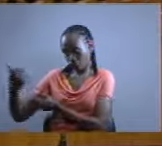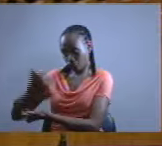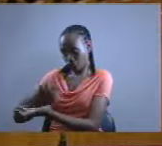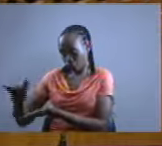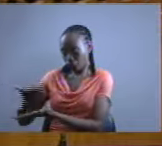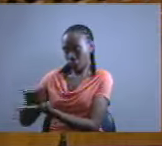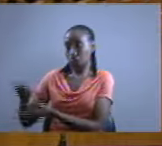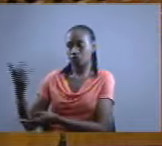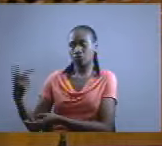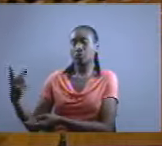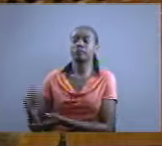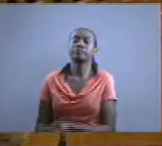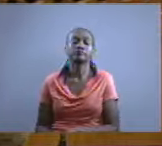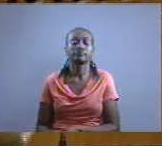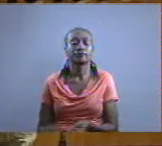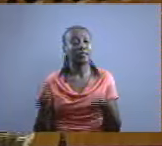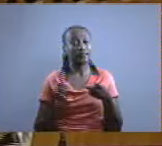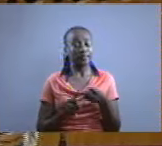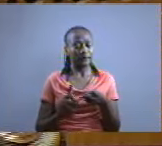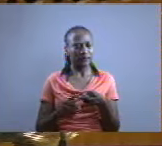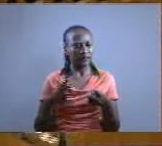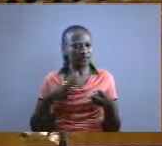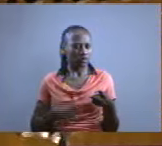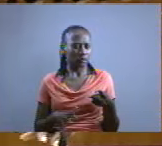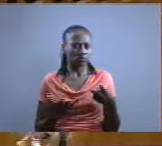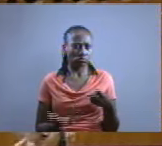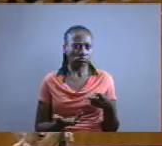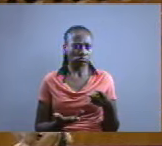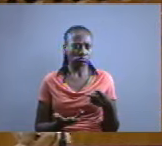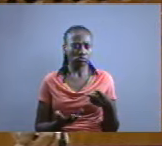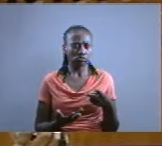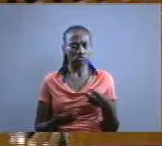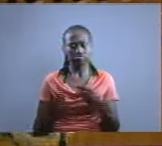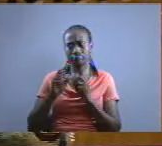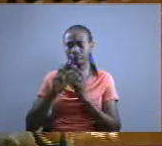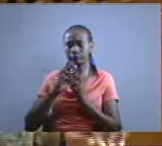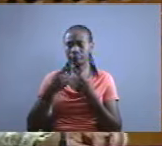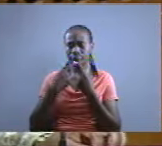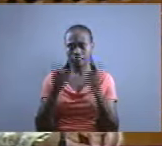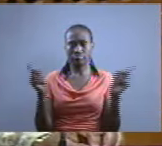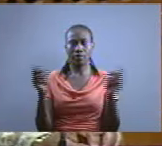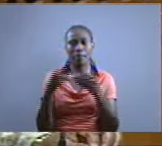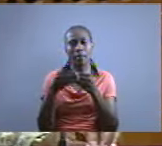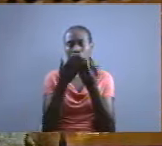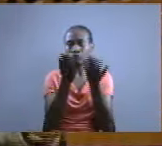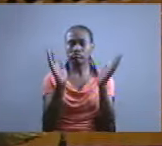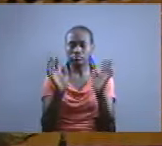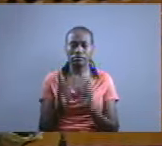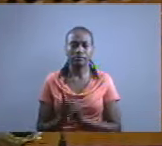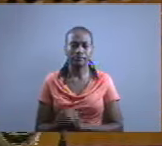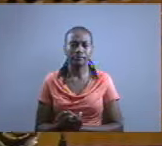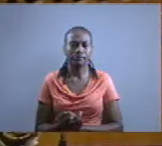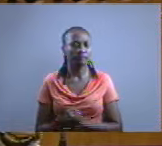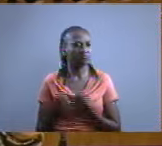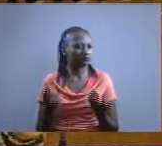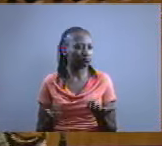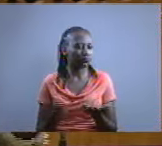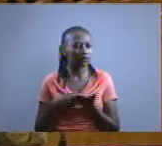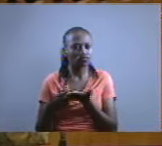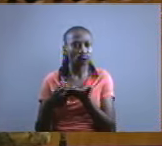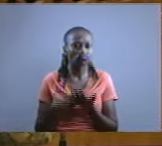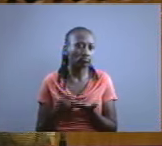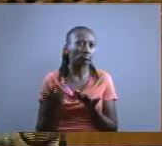And secondly, I just want to highlight to the honorable members that when you talk